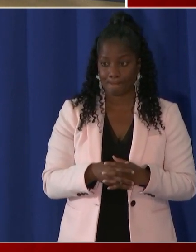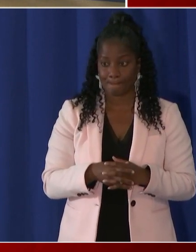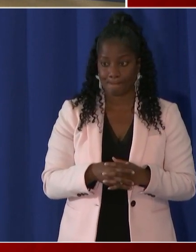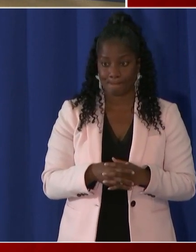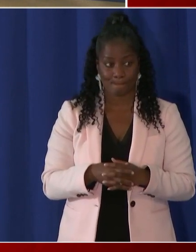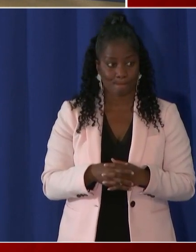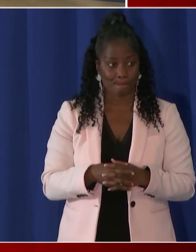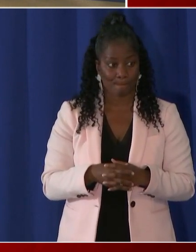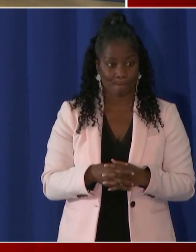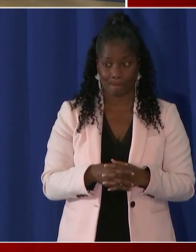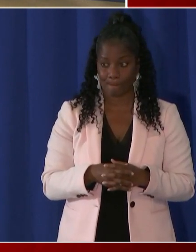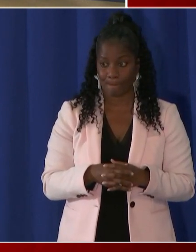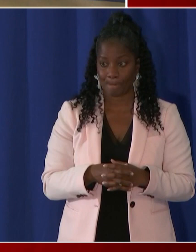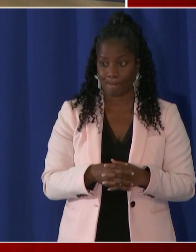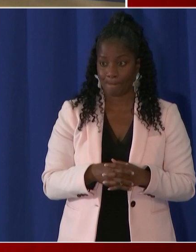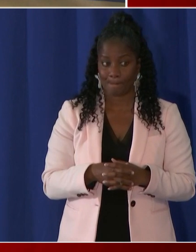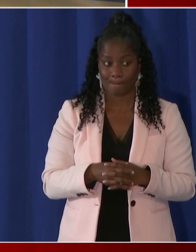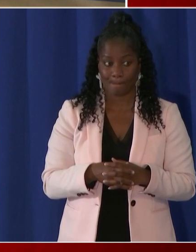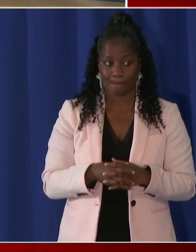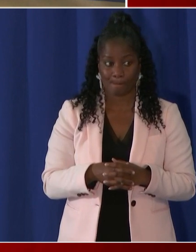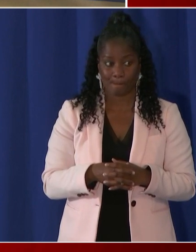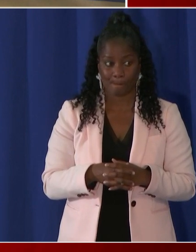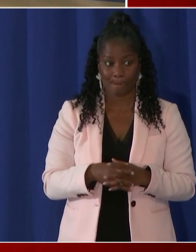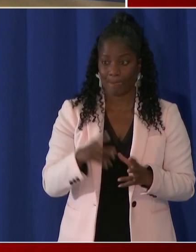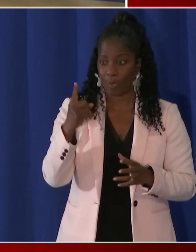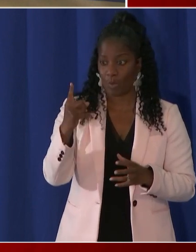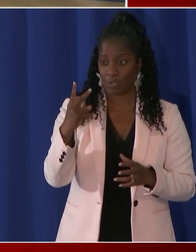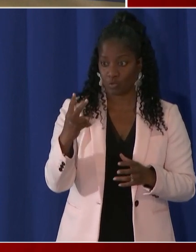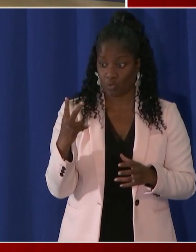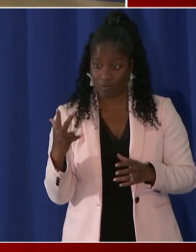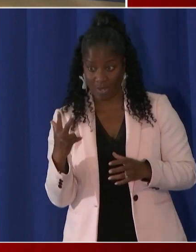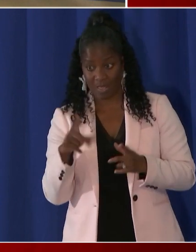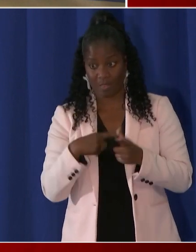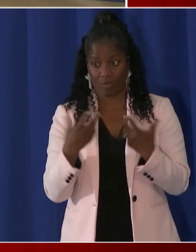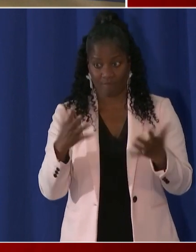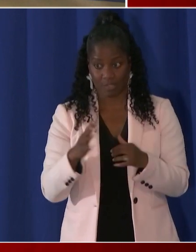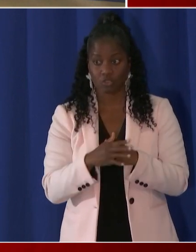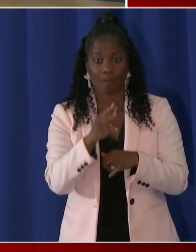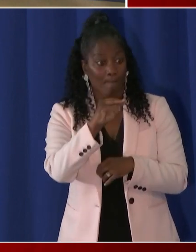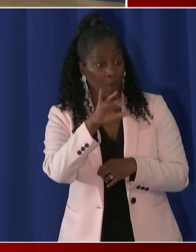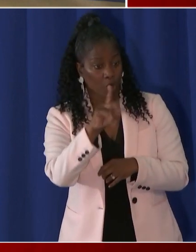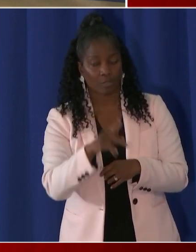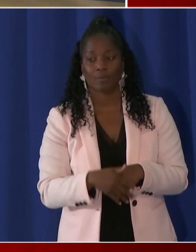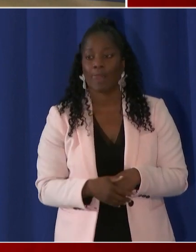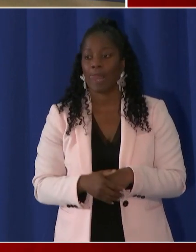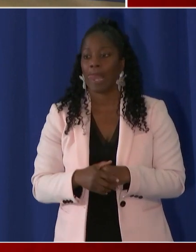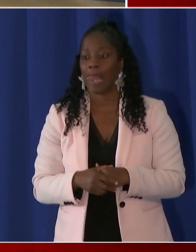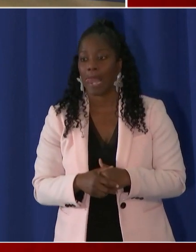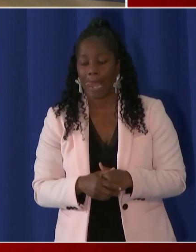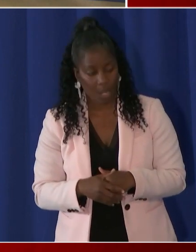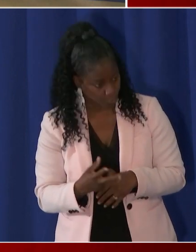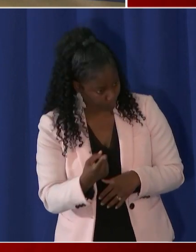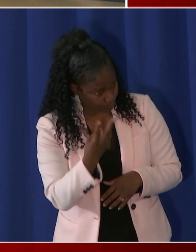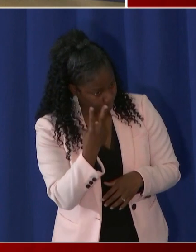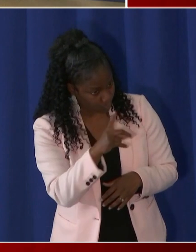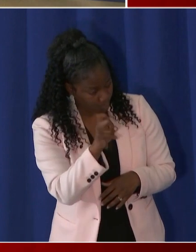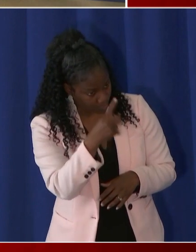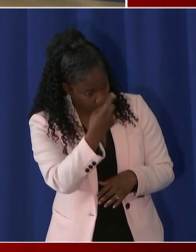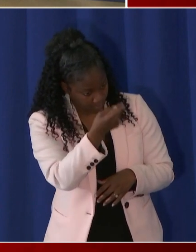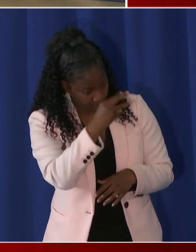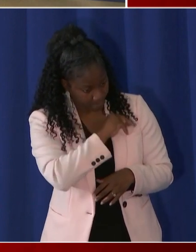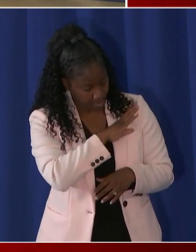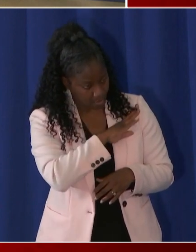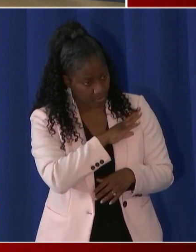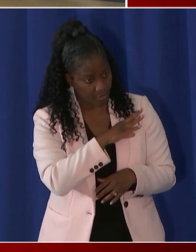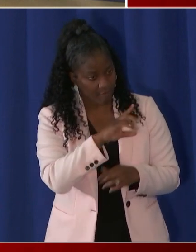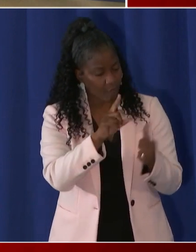Okay. 1, 2, 3, and then we'll finish there. Mark. Yes, 2 questions, one for you, Mayor, but first